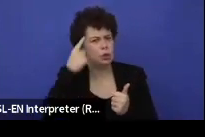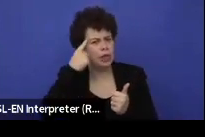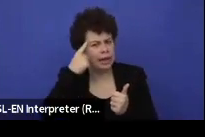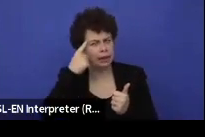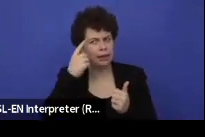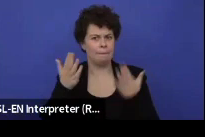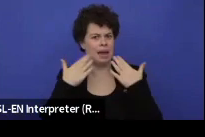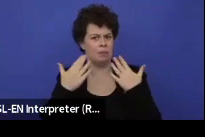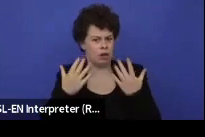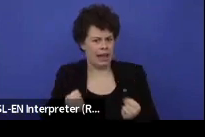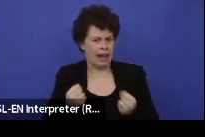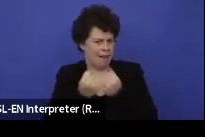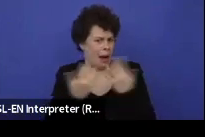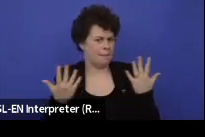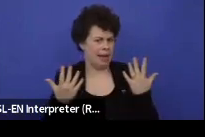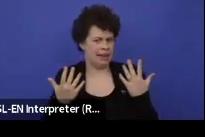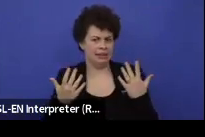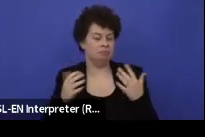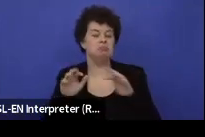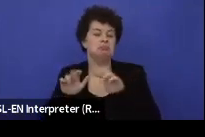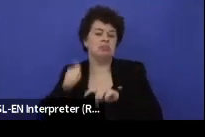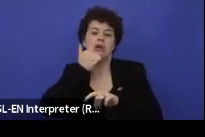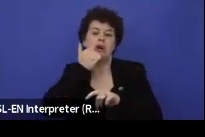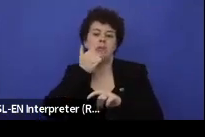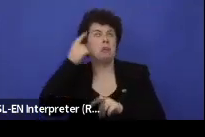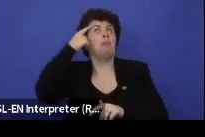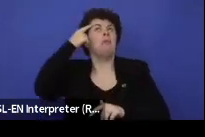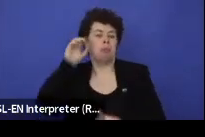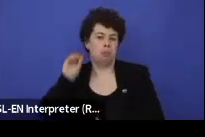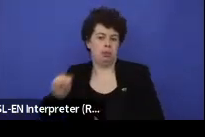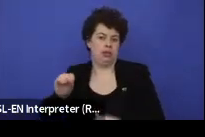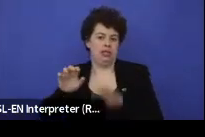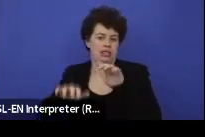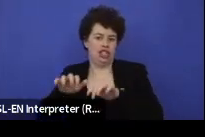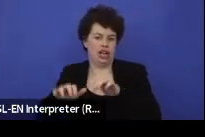think? Type me a number.